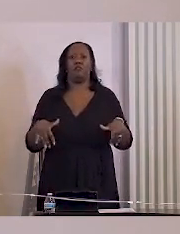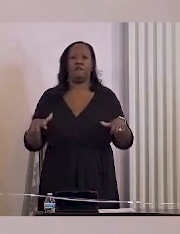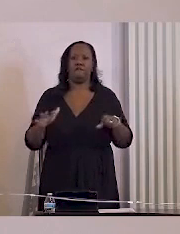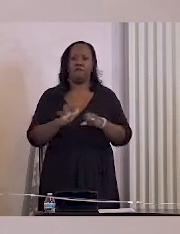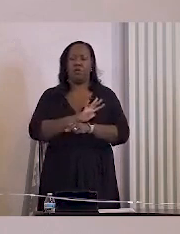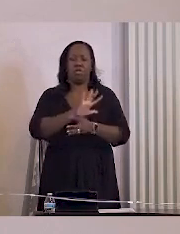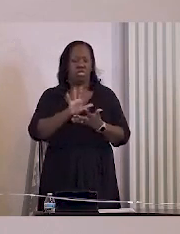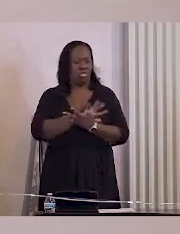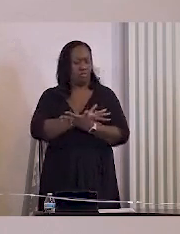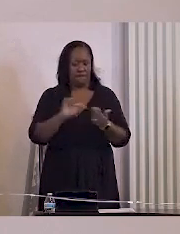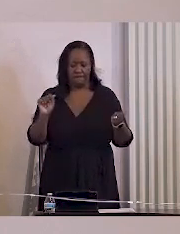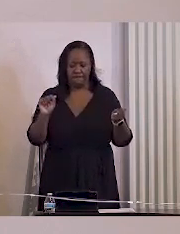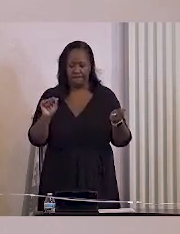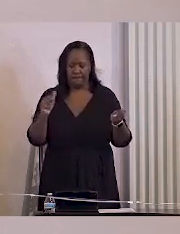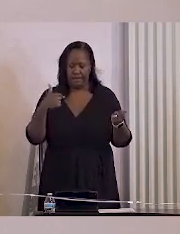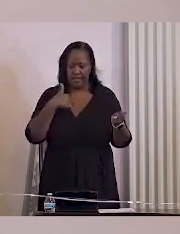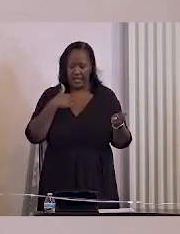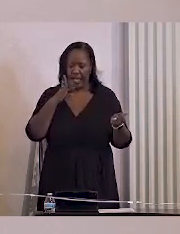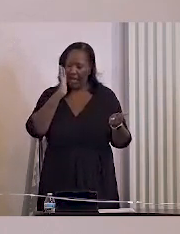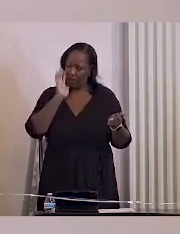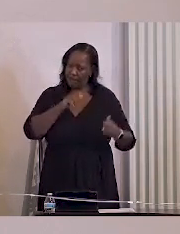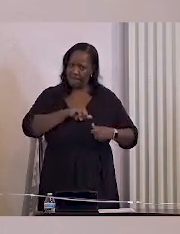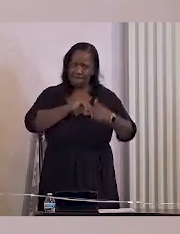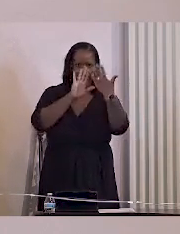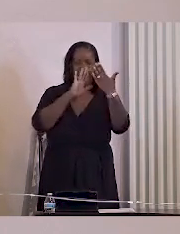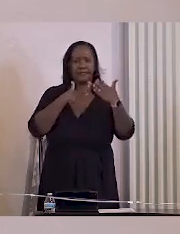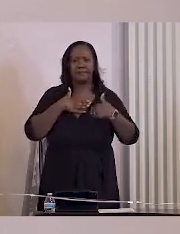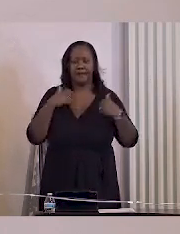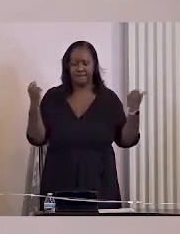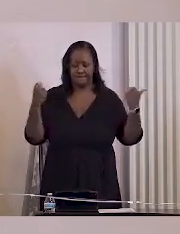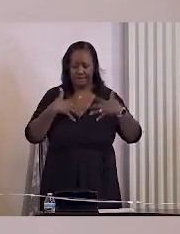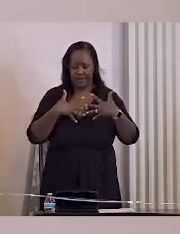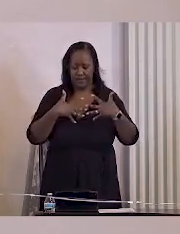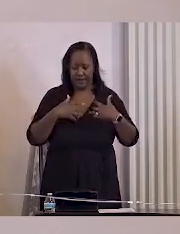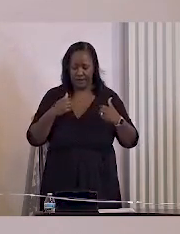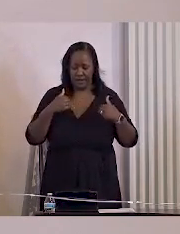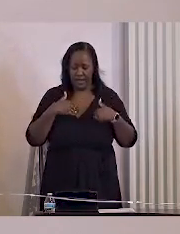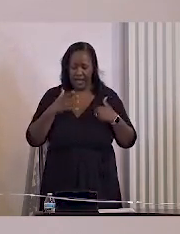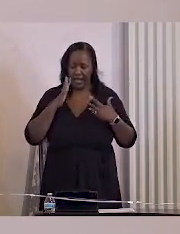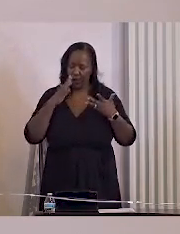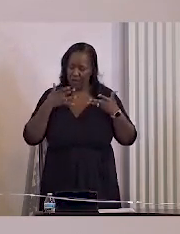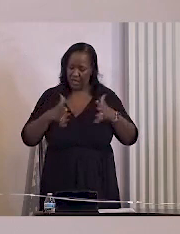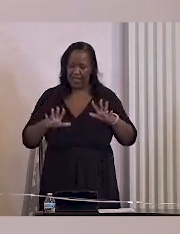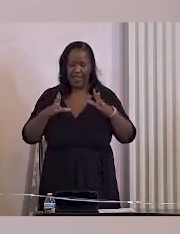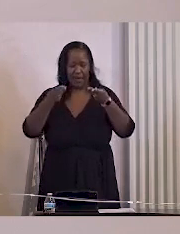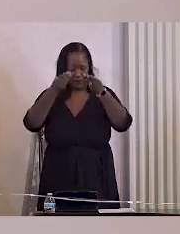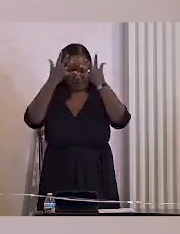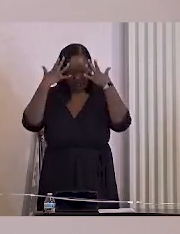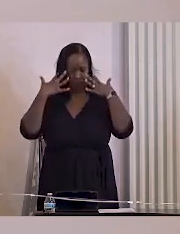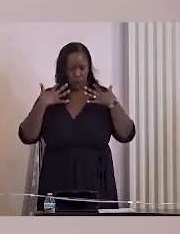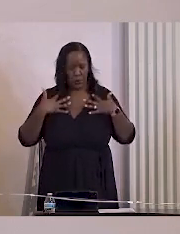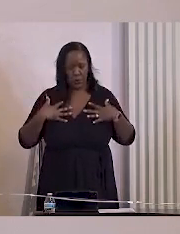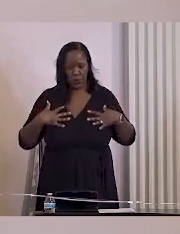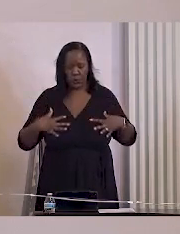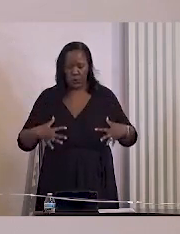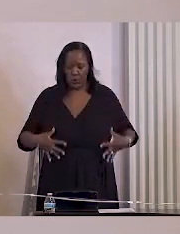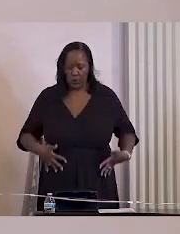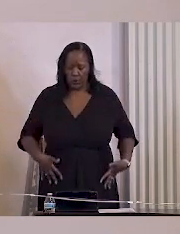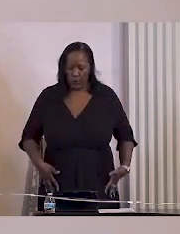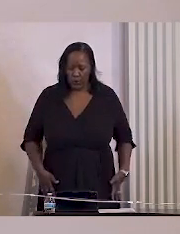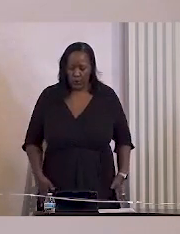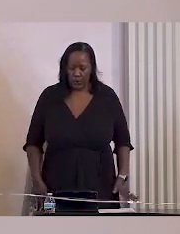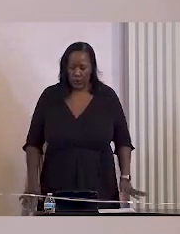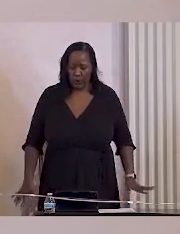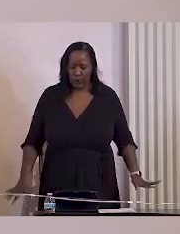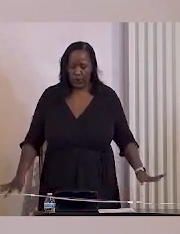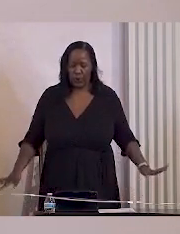obliteration. I will face my fear. I will permit it to pass over me and through me. And when it has